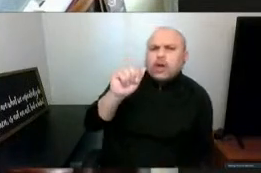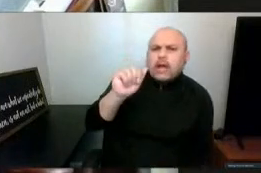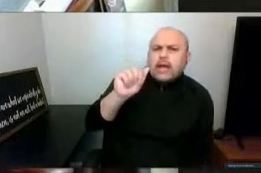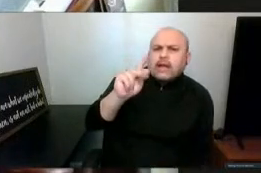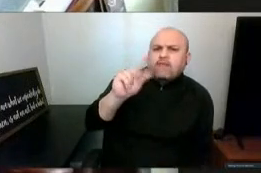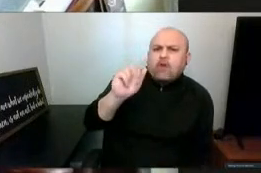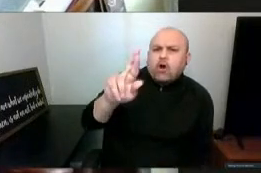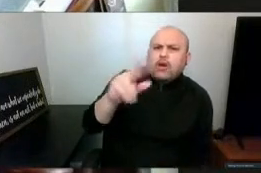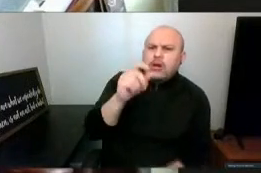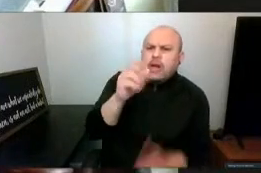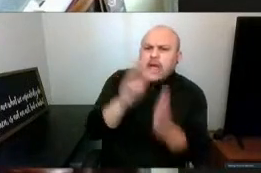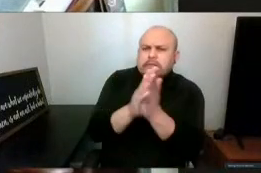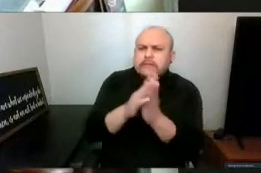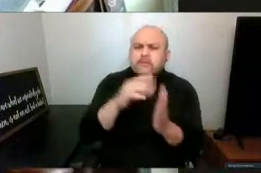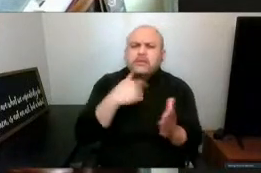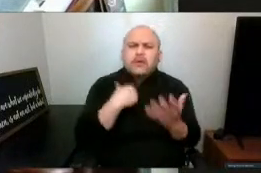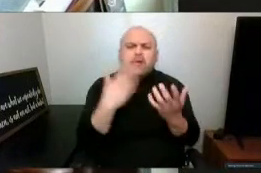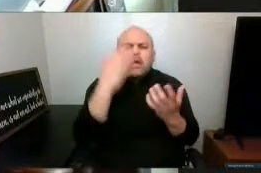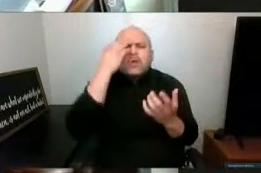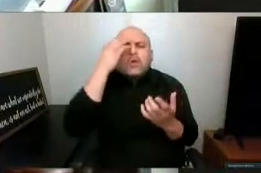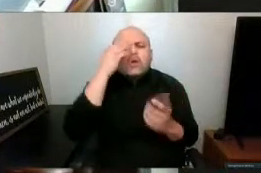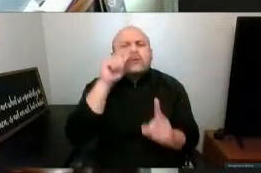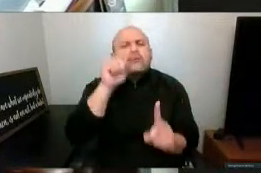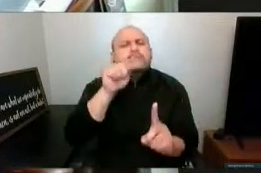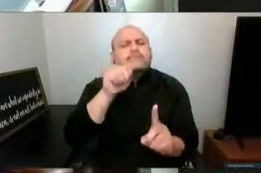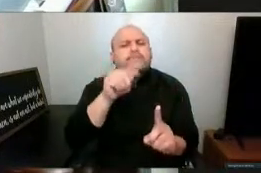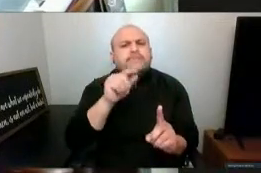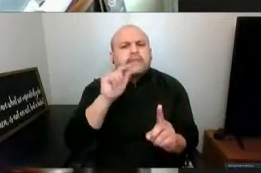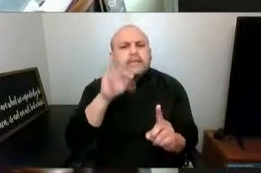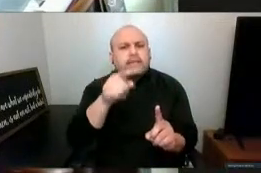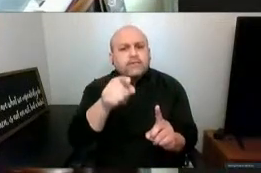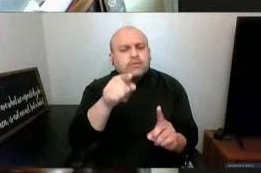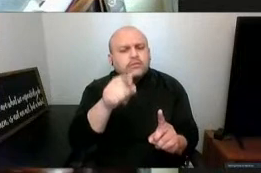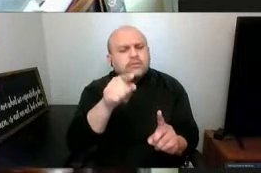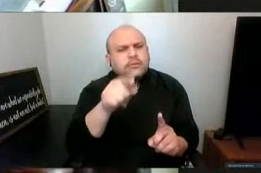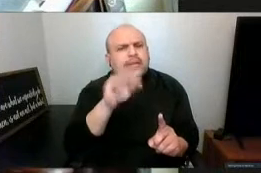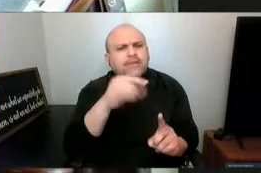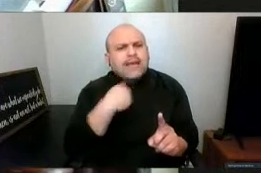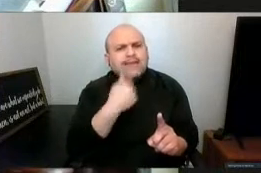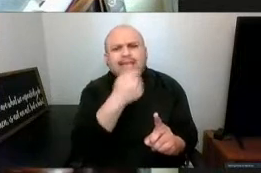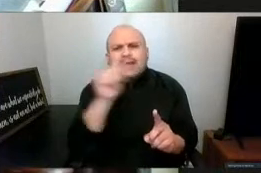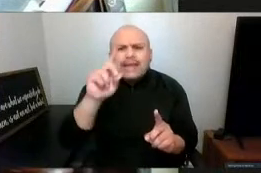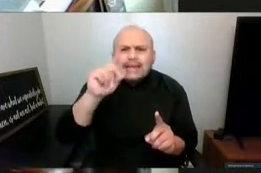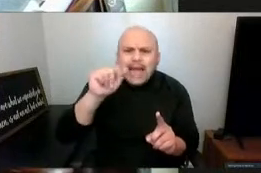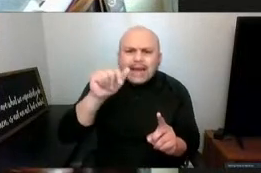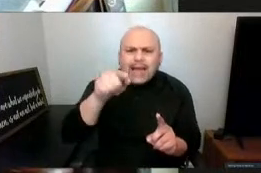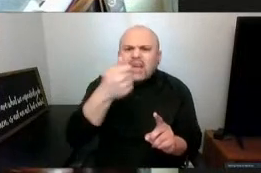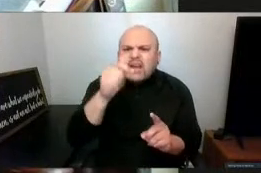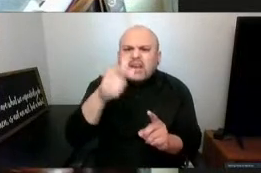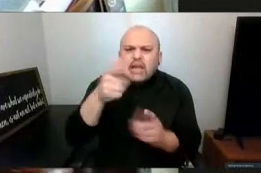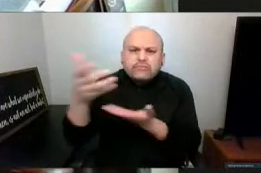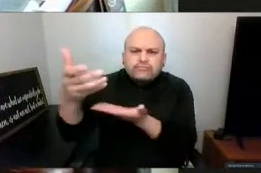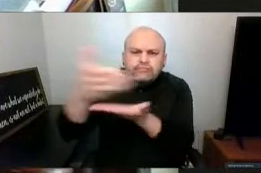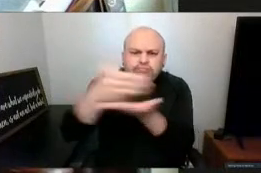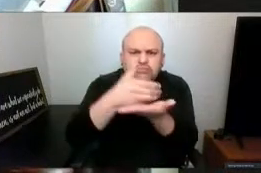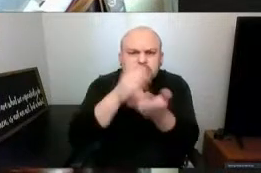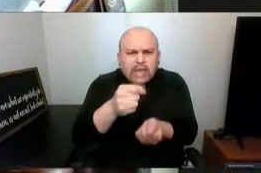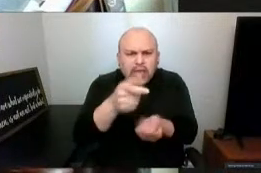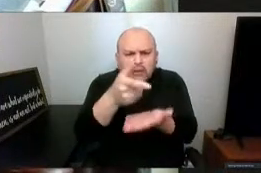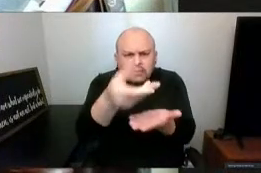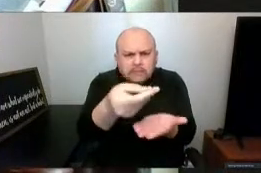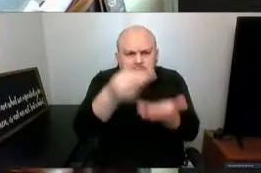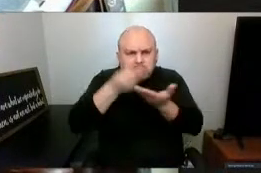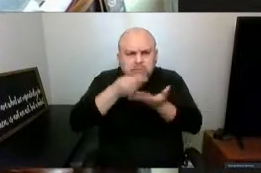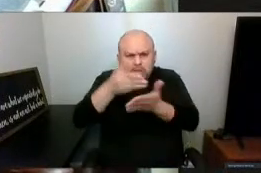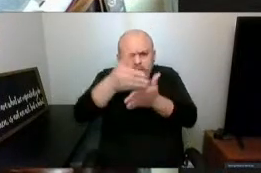What I'd like to know is if you have any data or can share any